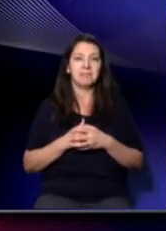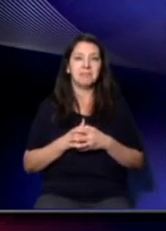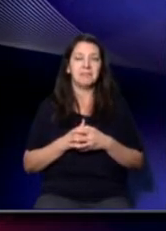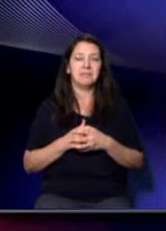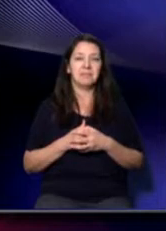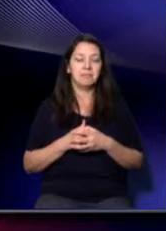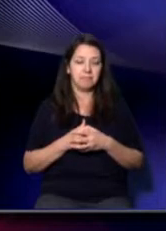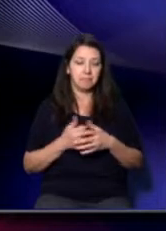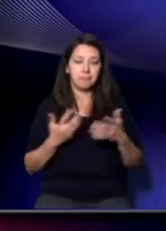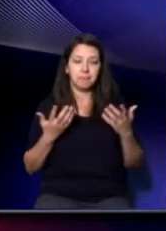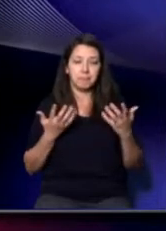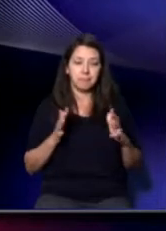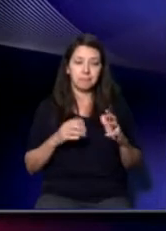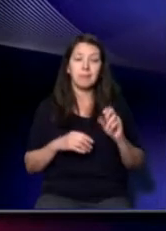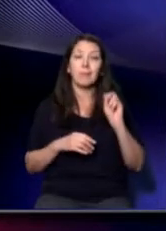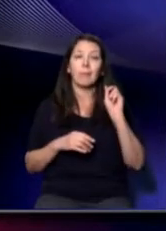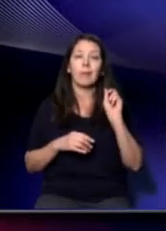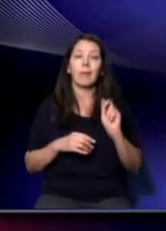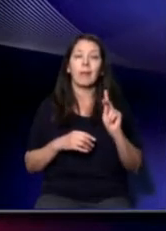Okay.